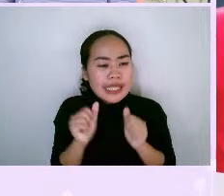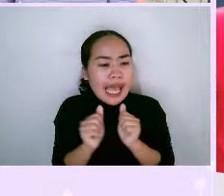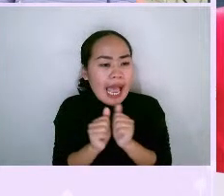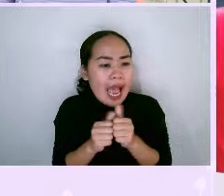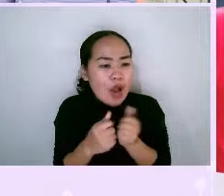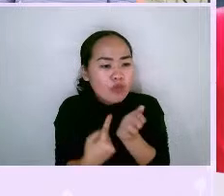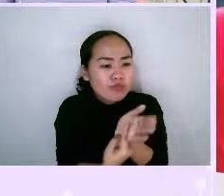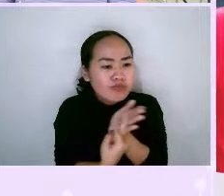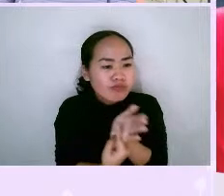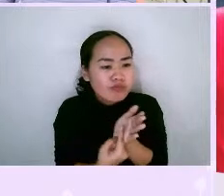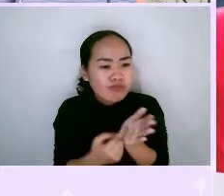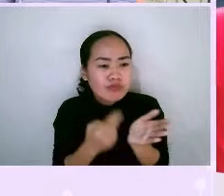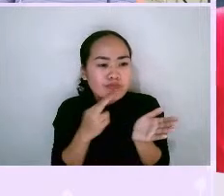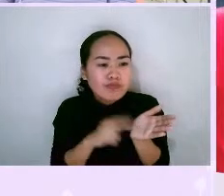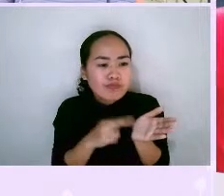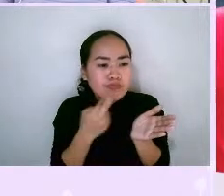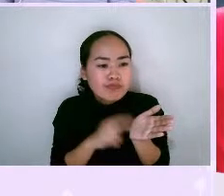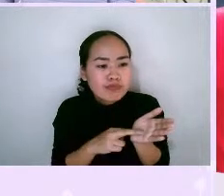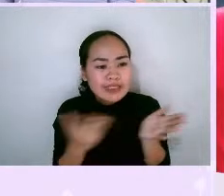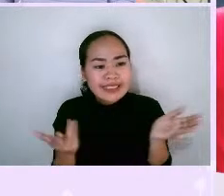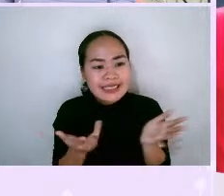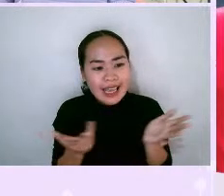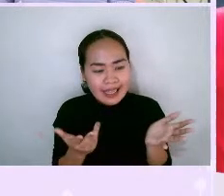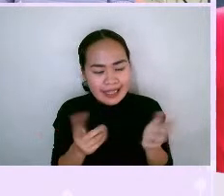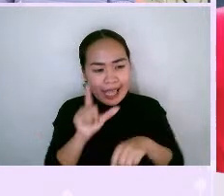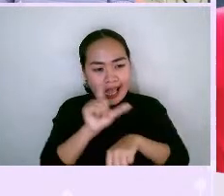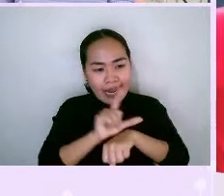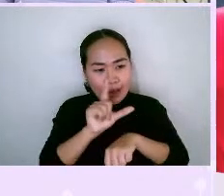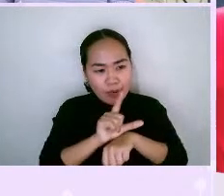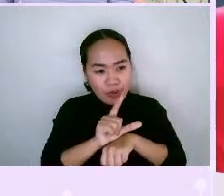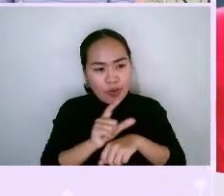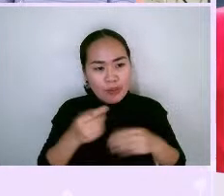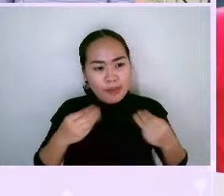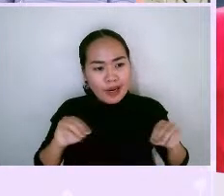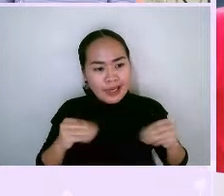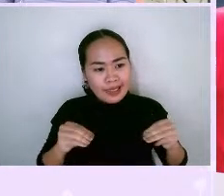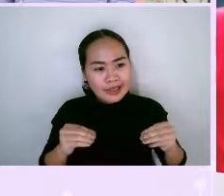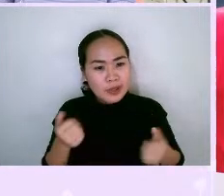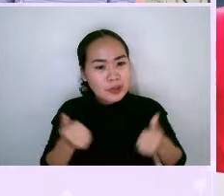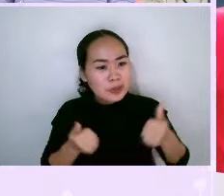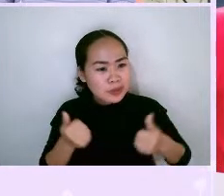skills availability in the labor market. So please access po our